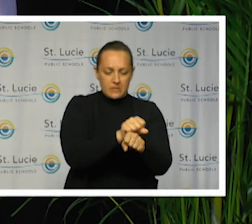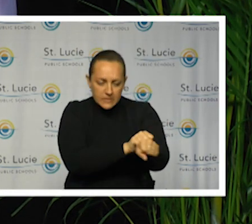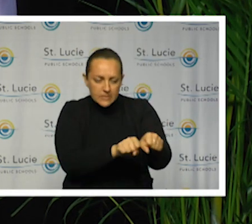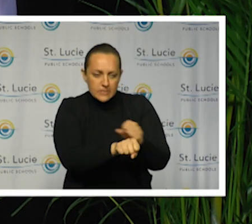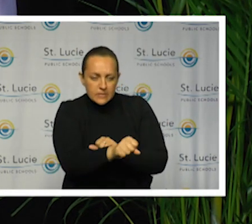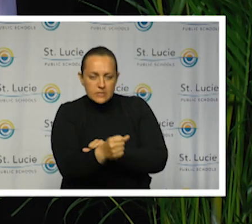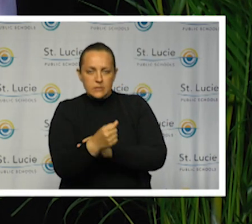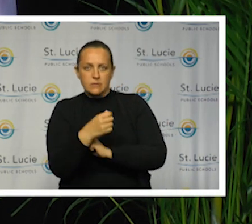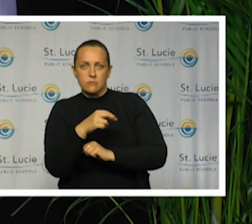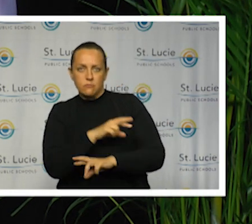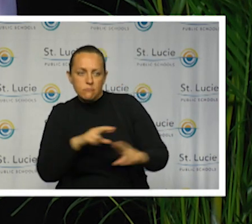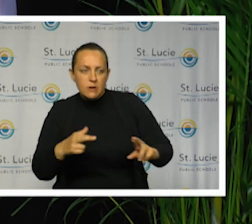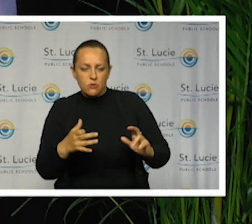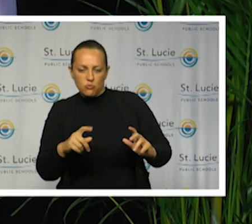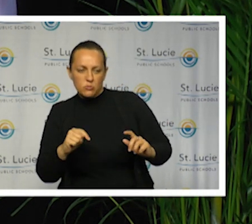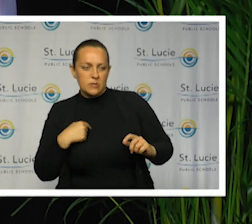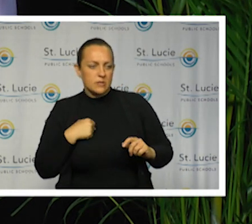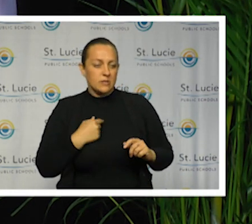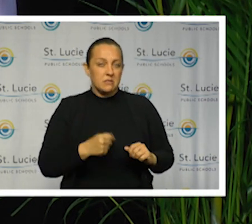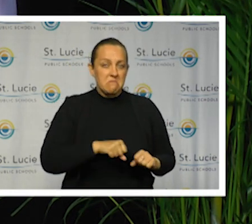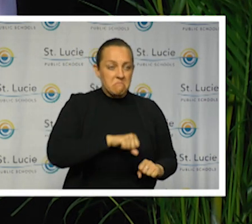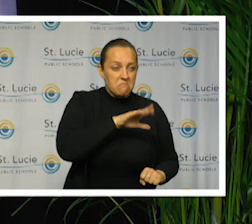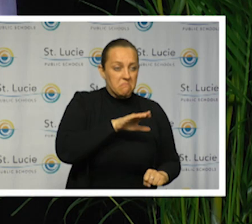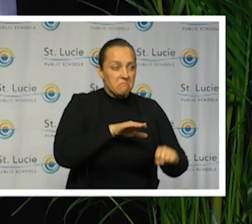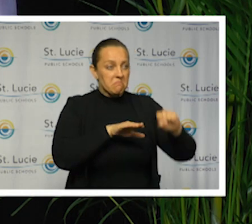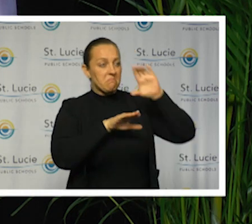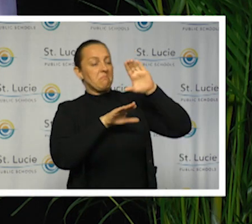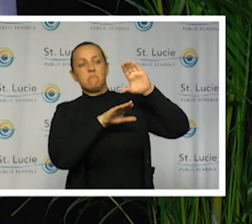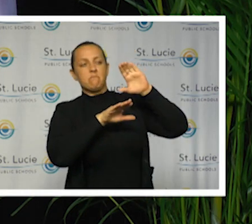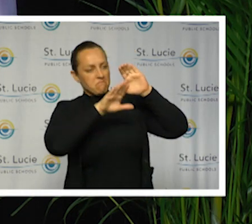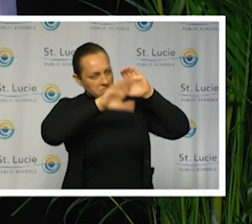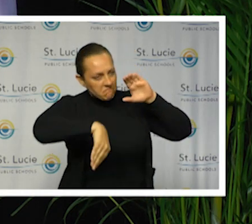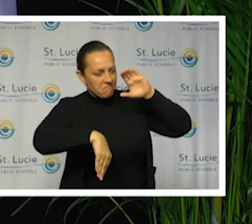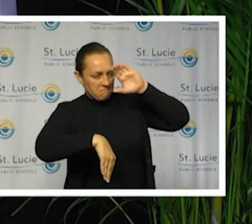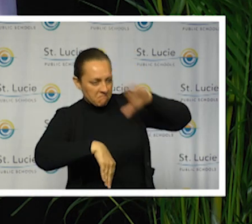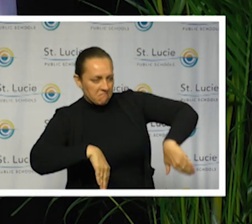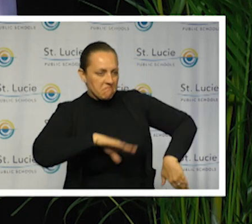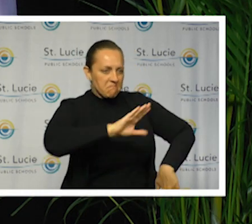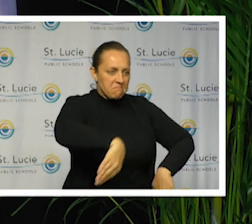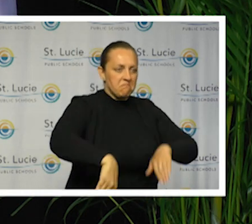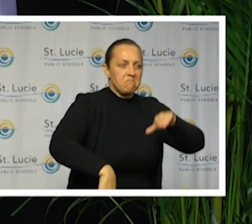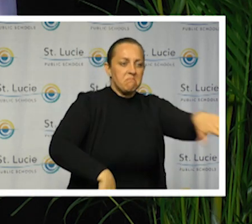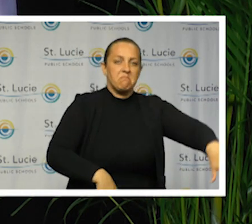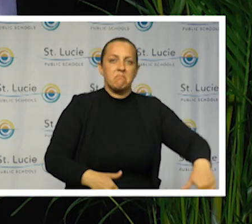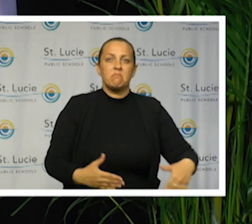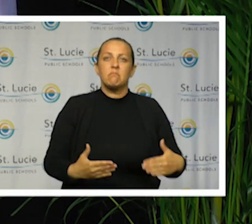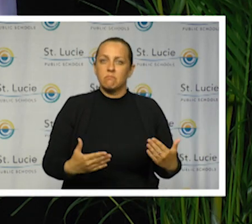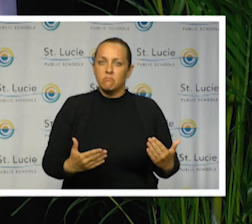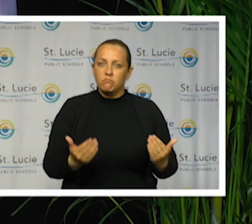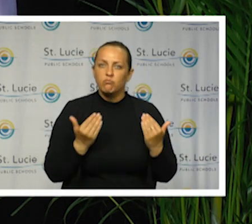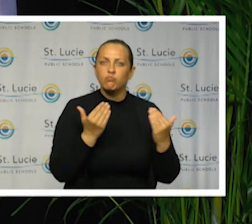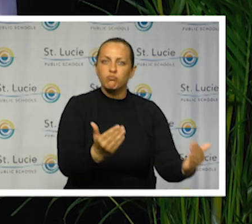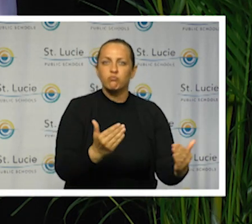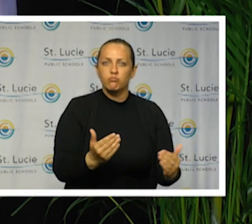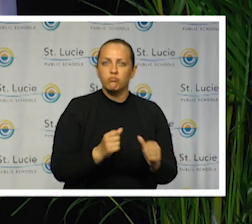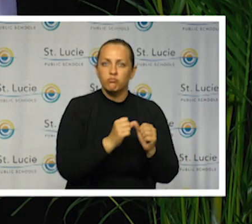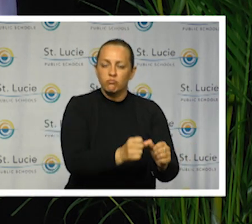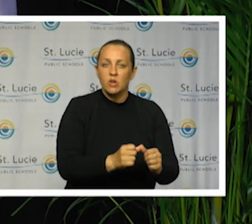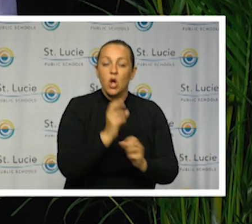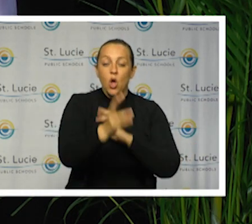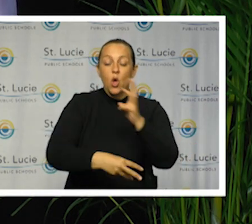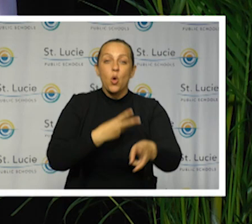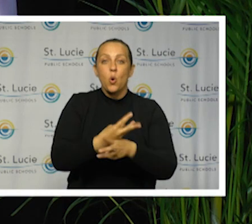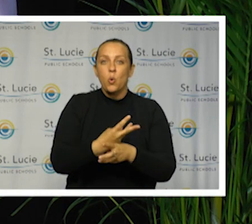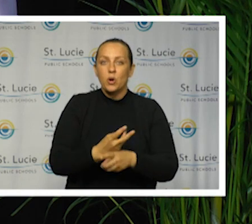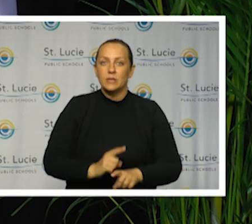grit to overcome whatever obstacles still stand in your way now, or may present themselves down the road. The world is